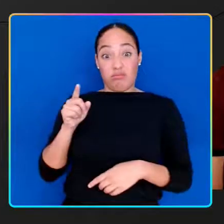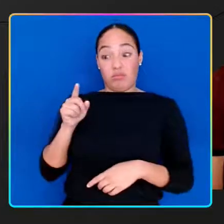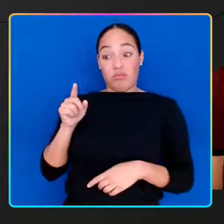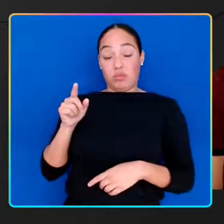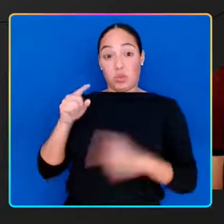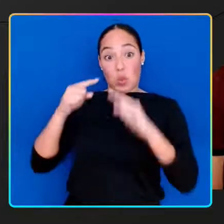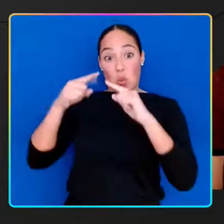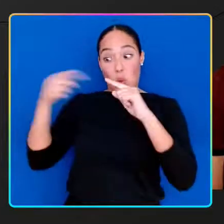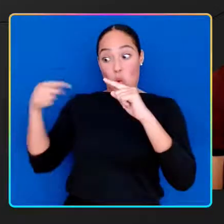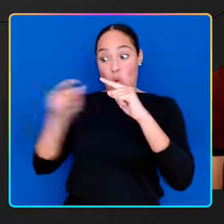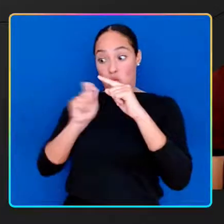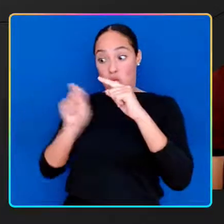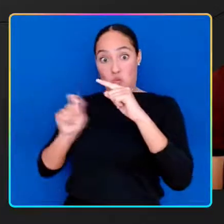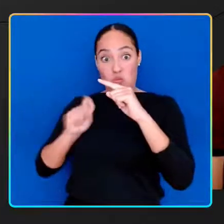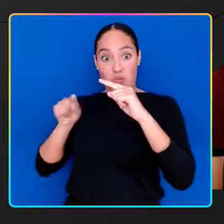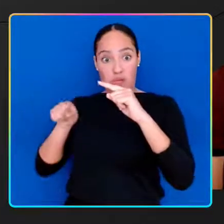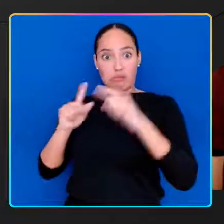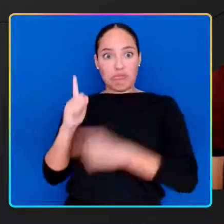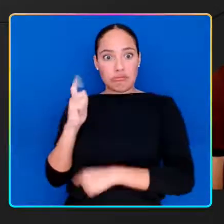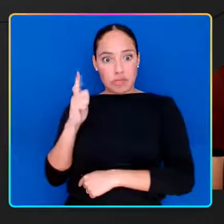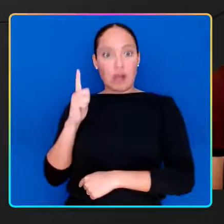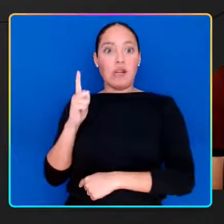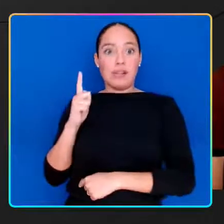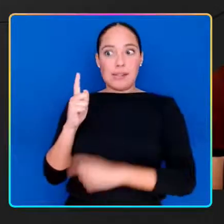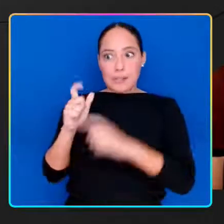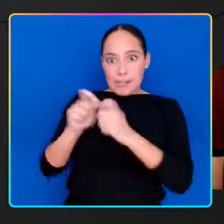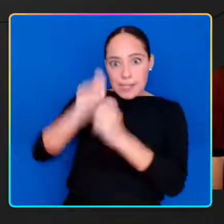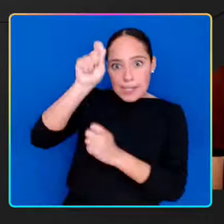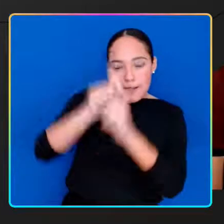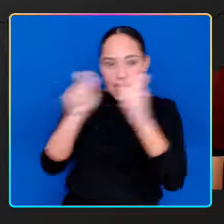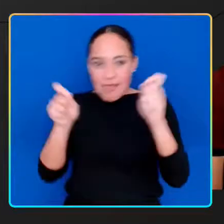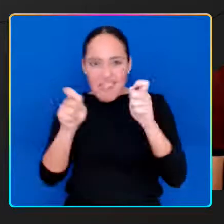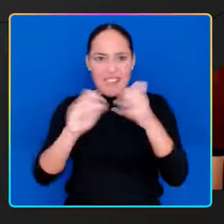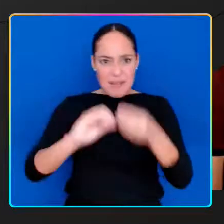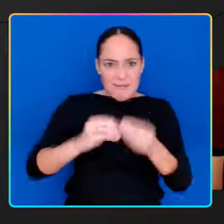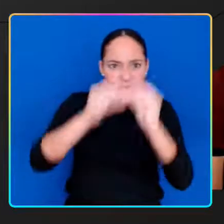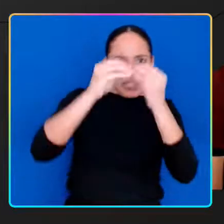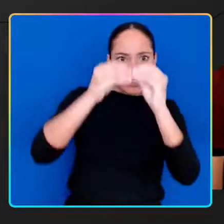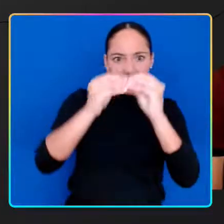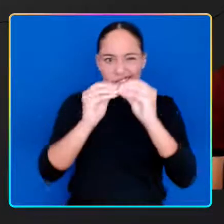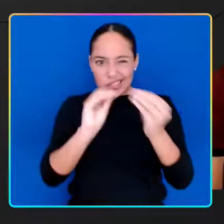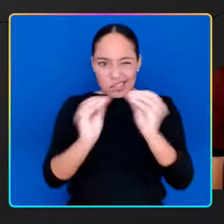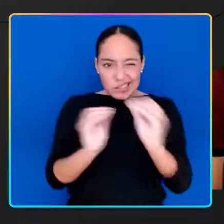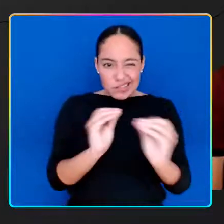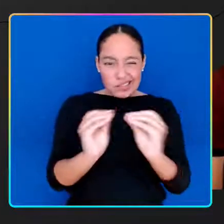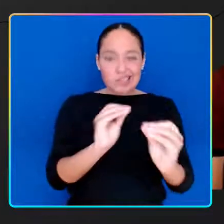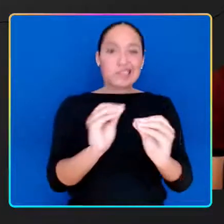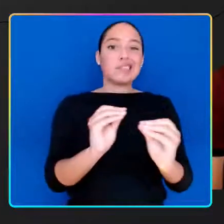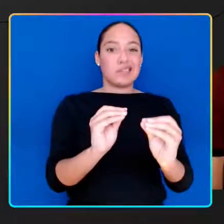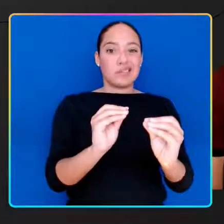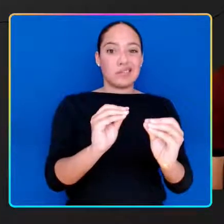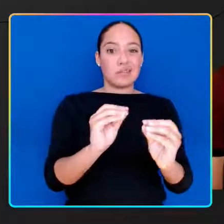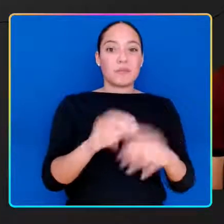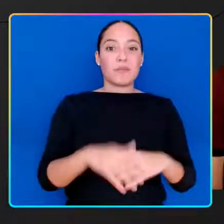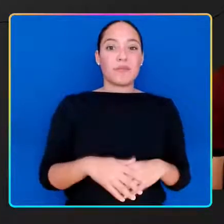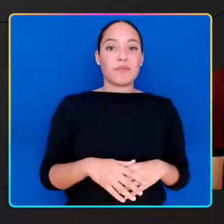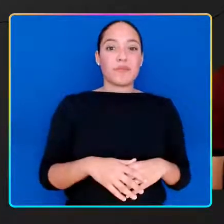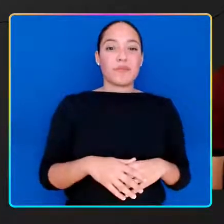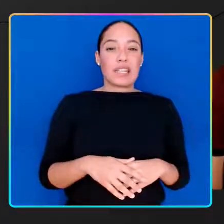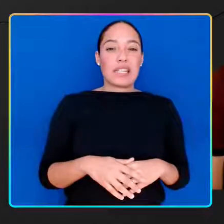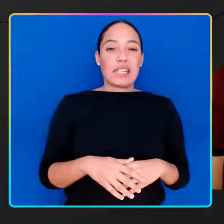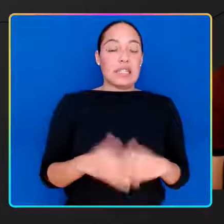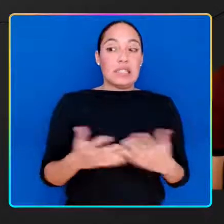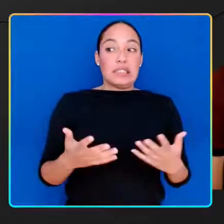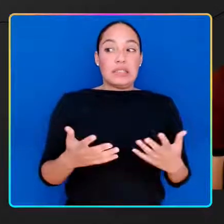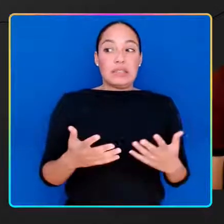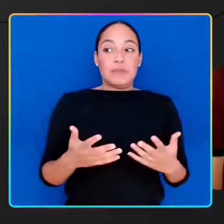it software engineer, because usually Jupyter notebooks, as you know, it's a sort